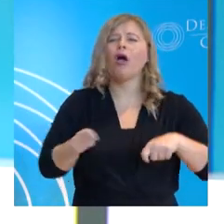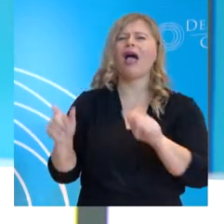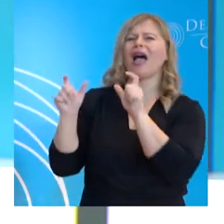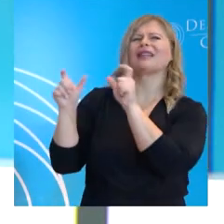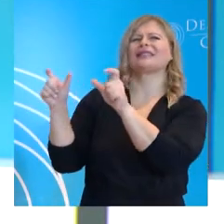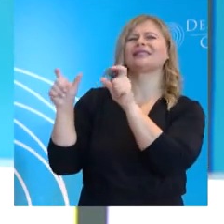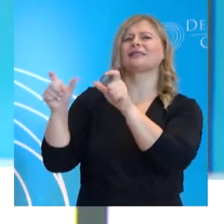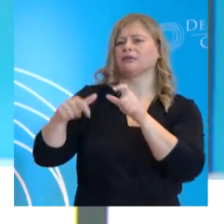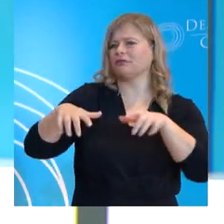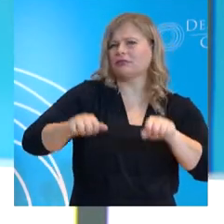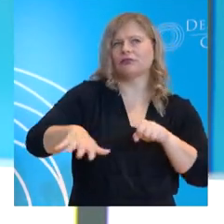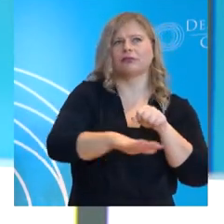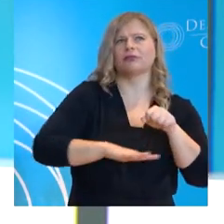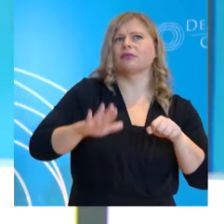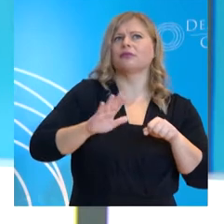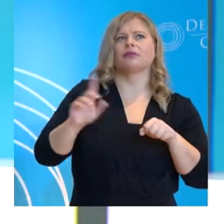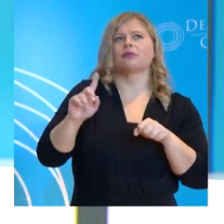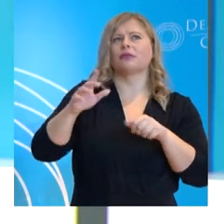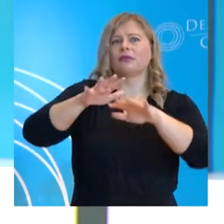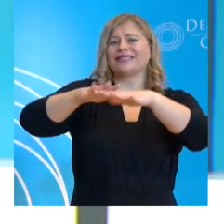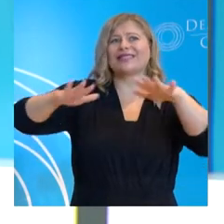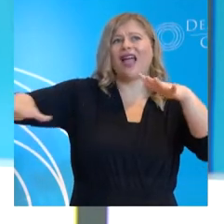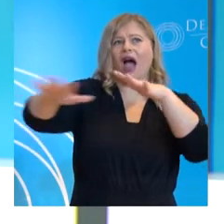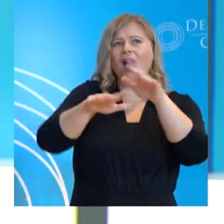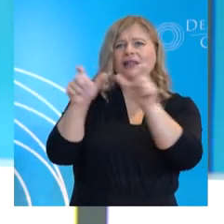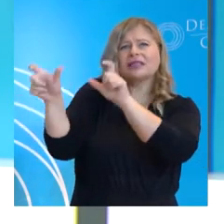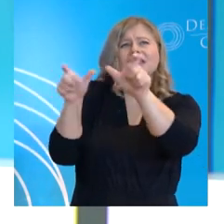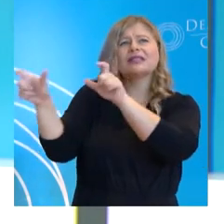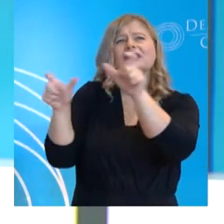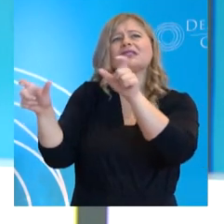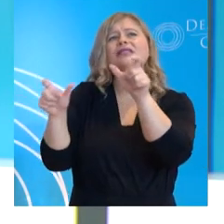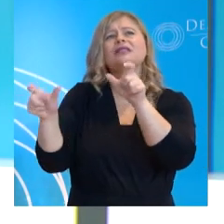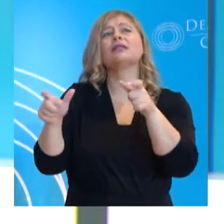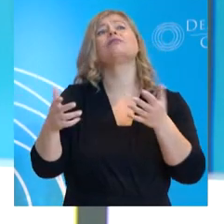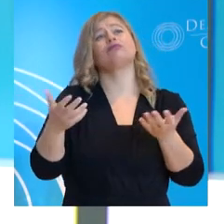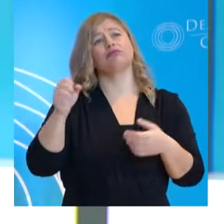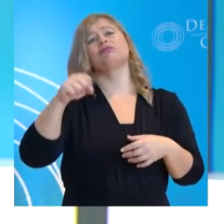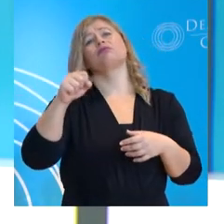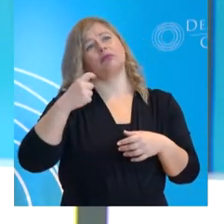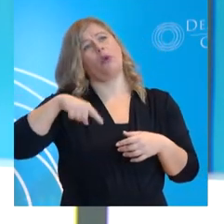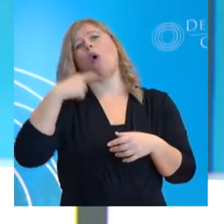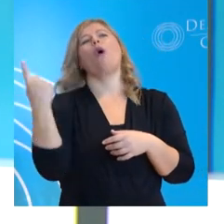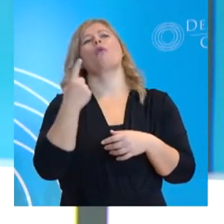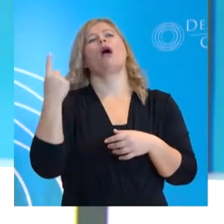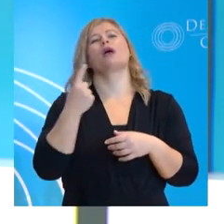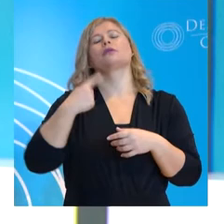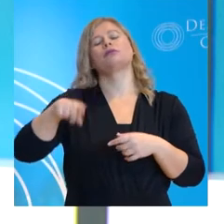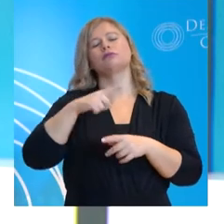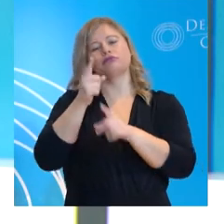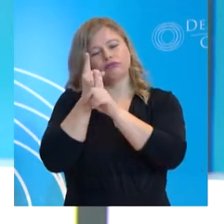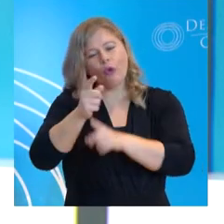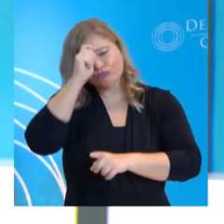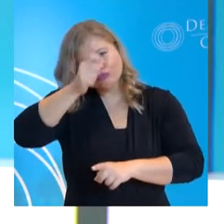We are defending our sea border, but we're doing it with full respect to human rights, putting the protection of